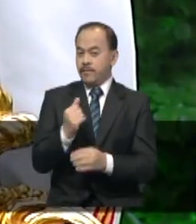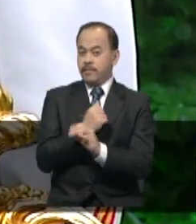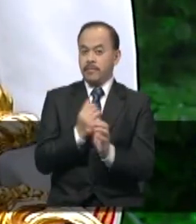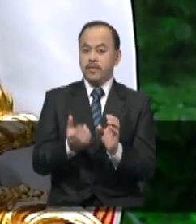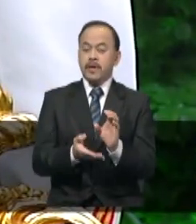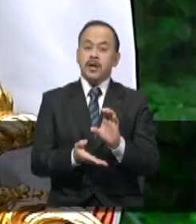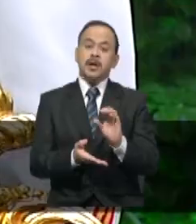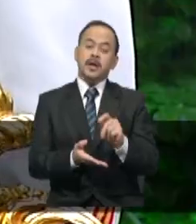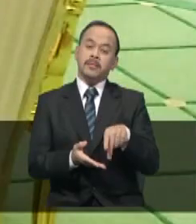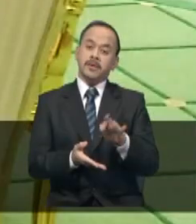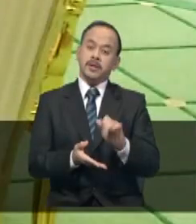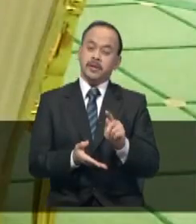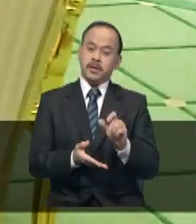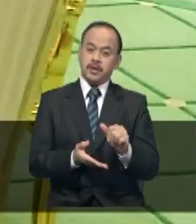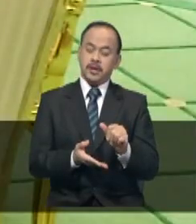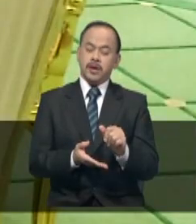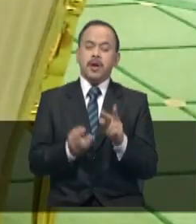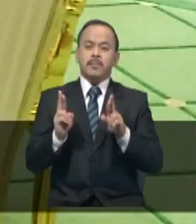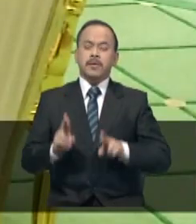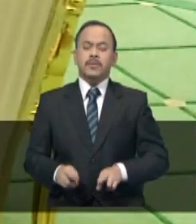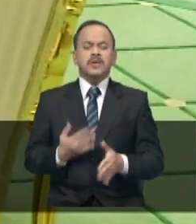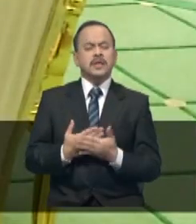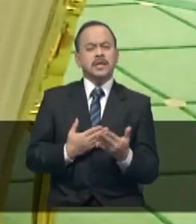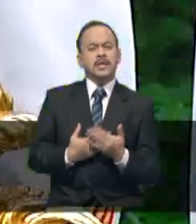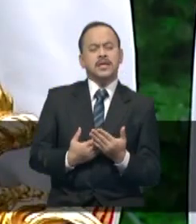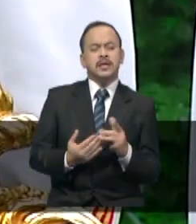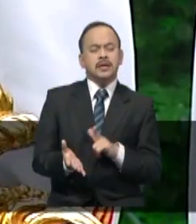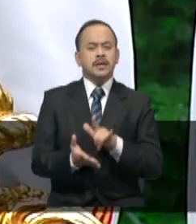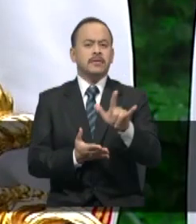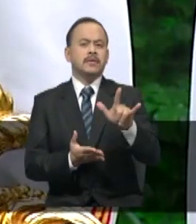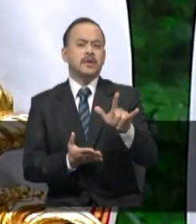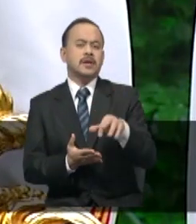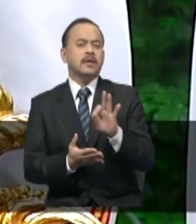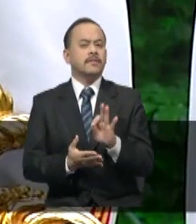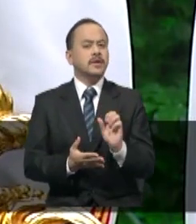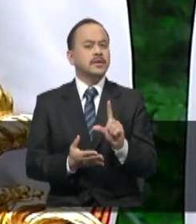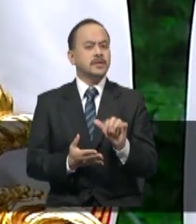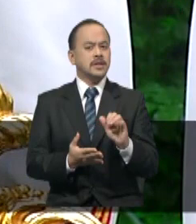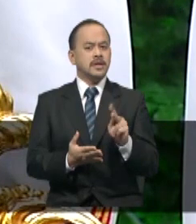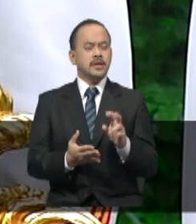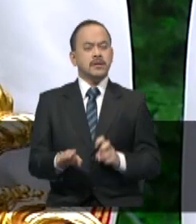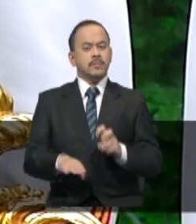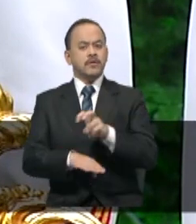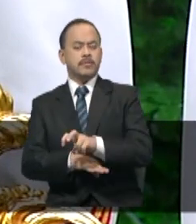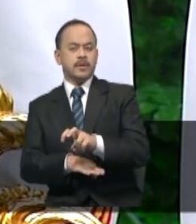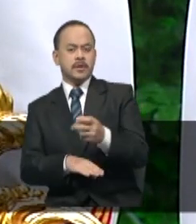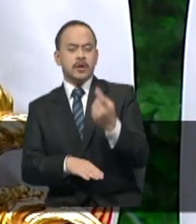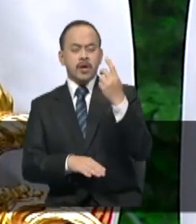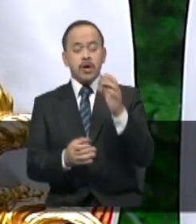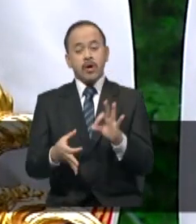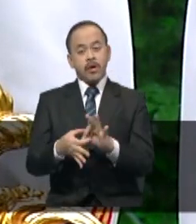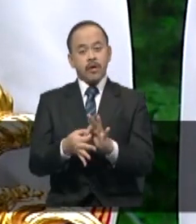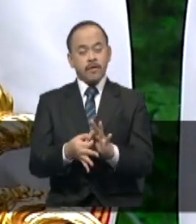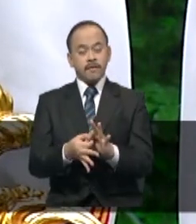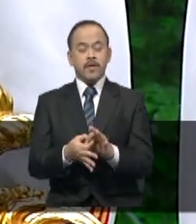easier for our people to travel, as well as facilitate the movement of goods